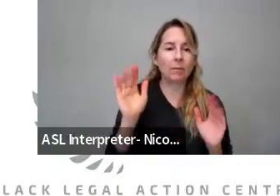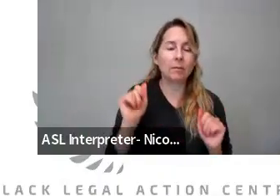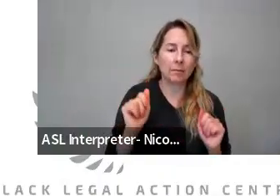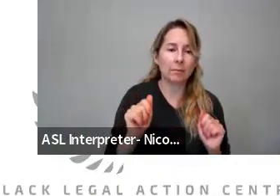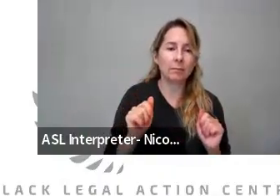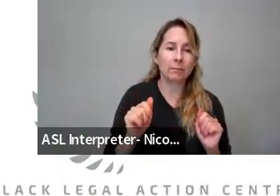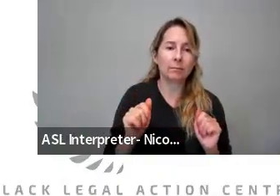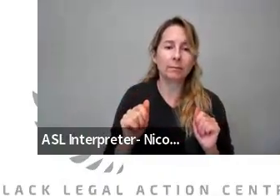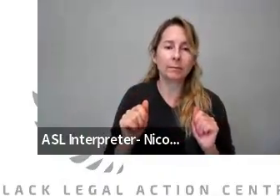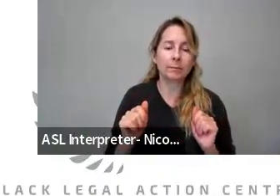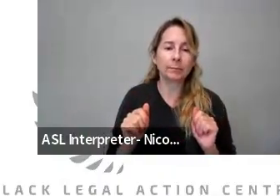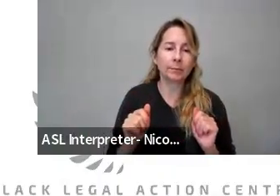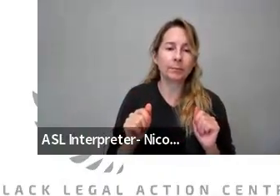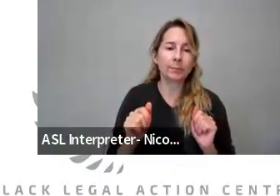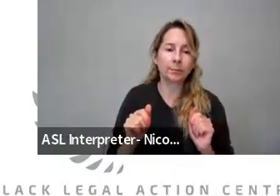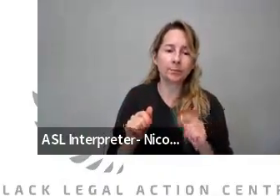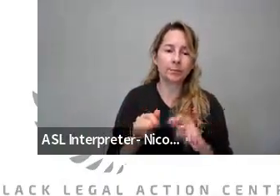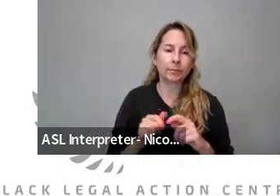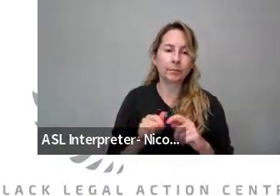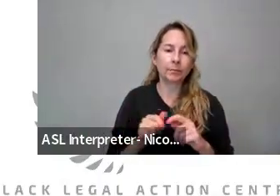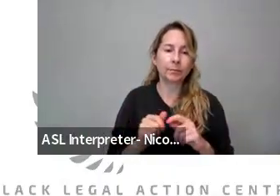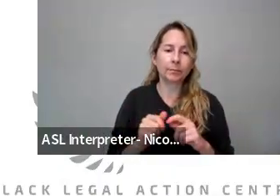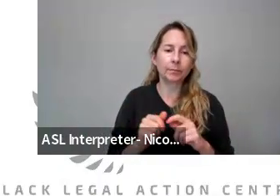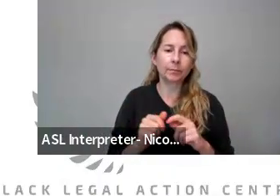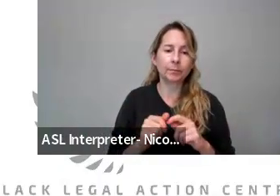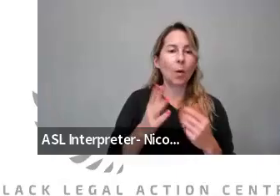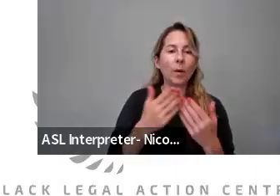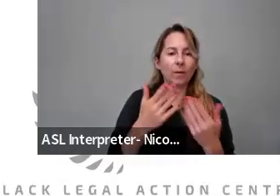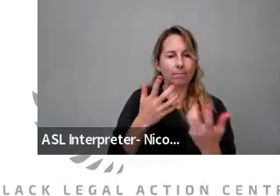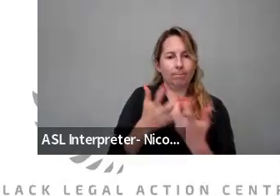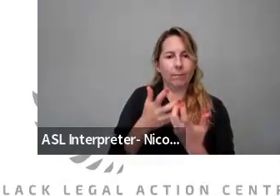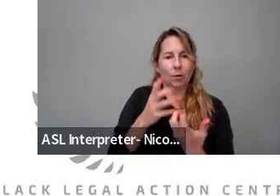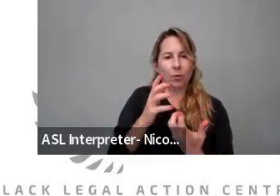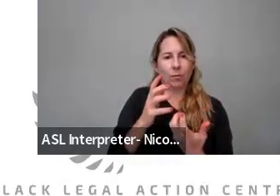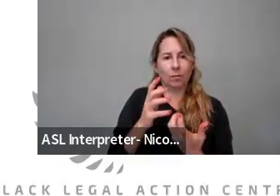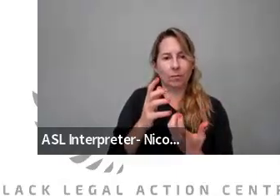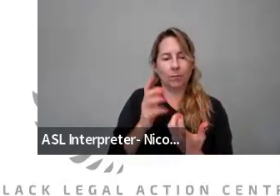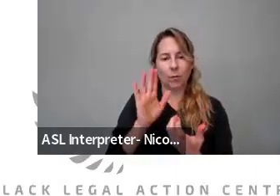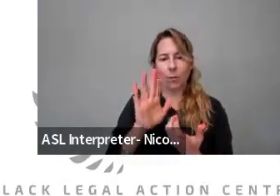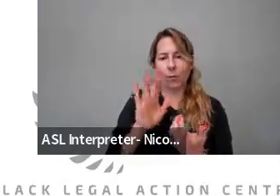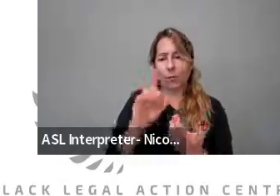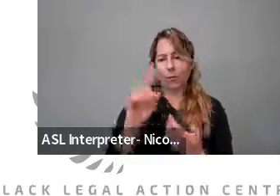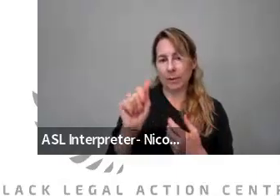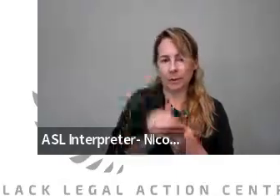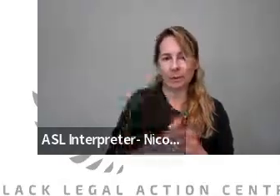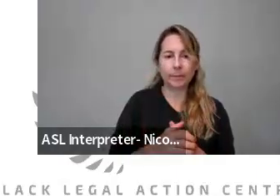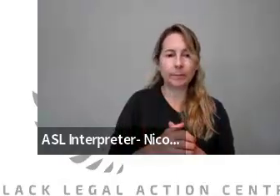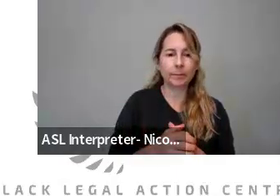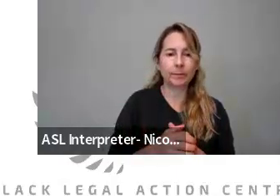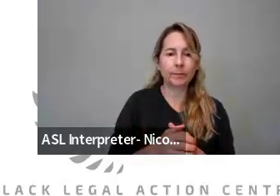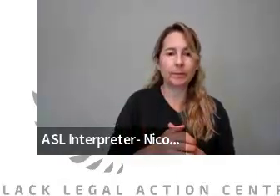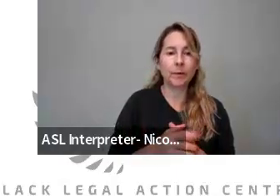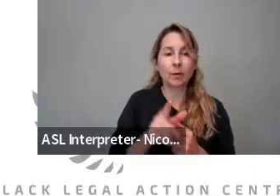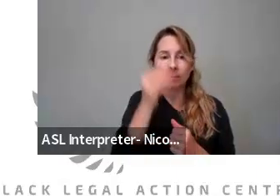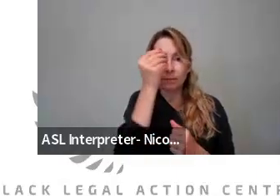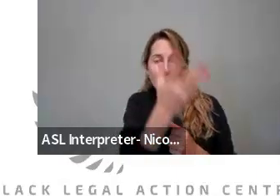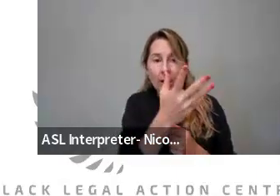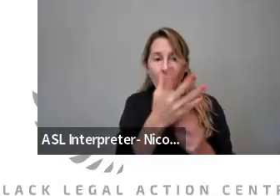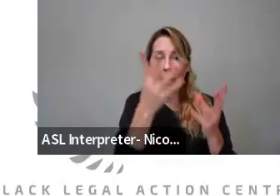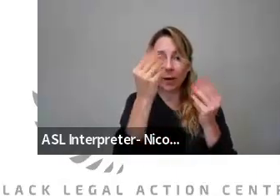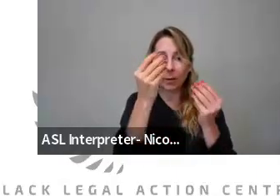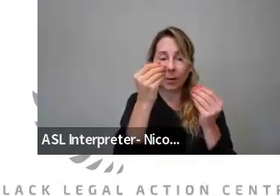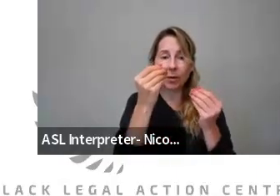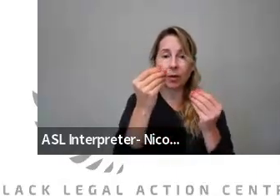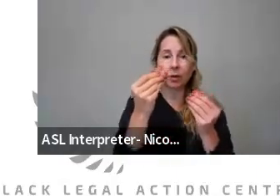my particular disability. You will give some information whenever you're requesting your note from the doctor or